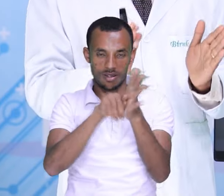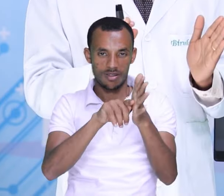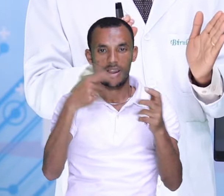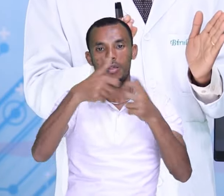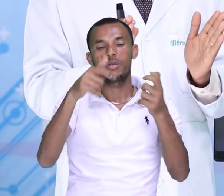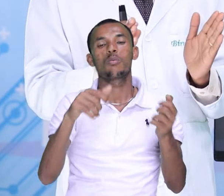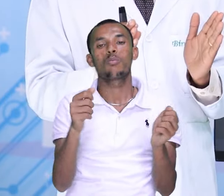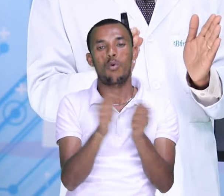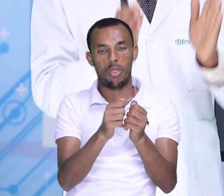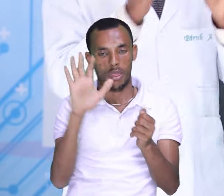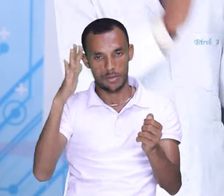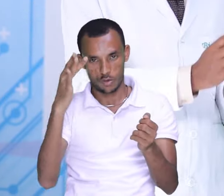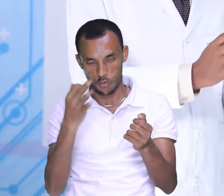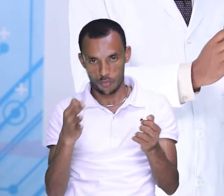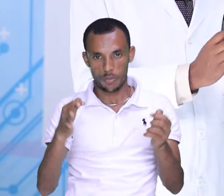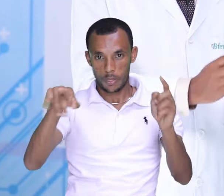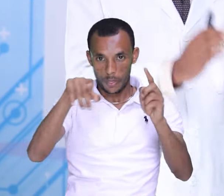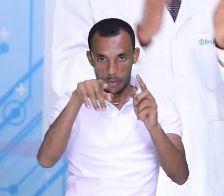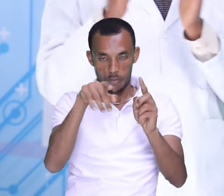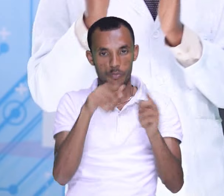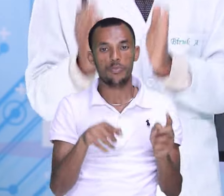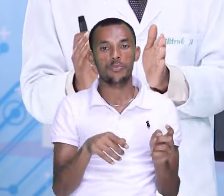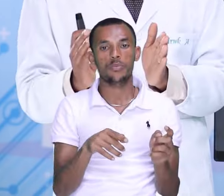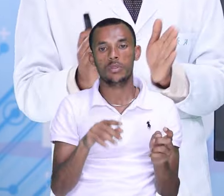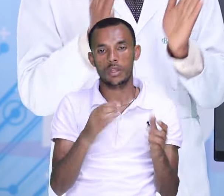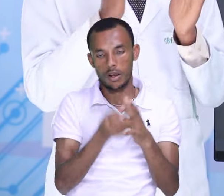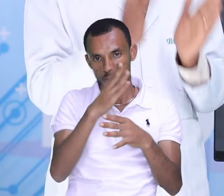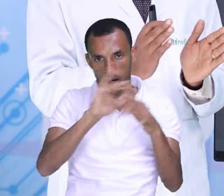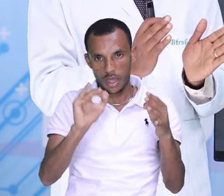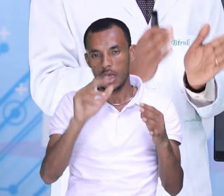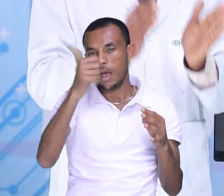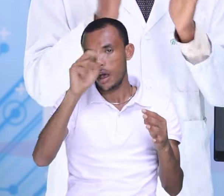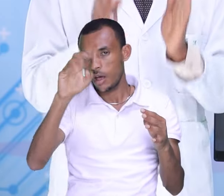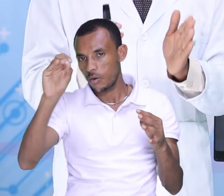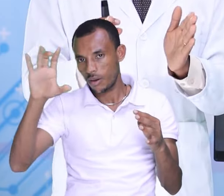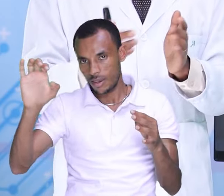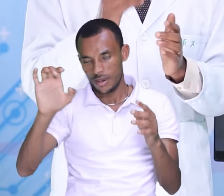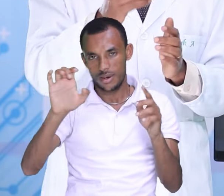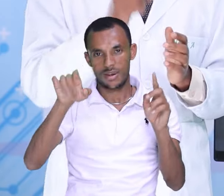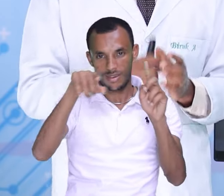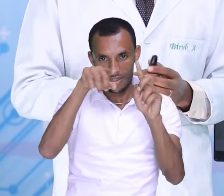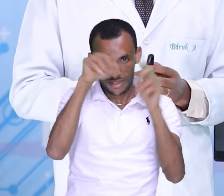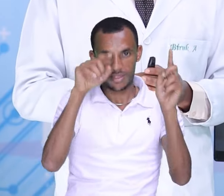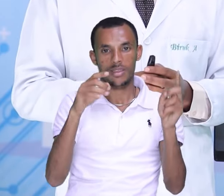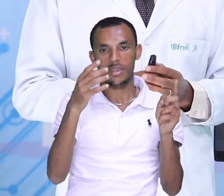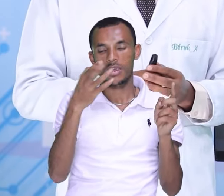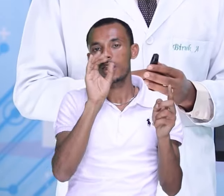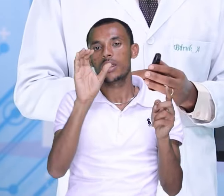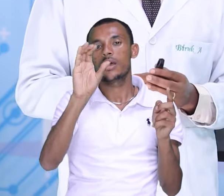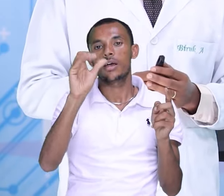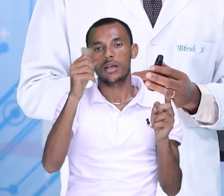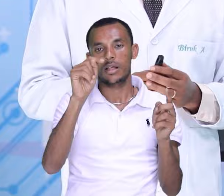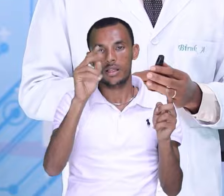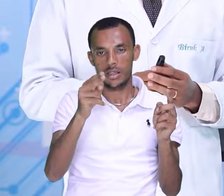In both types of cell, in electrolytic cell as well as in galvanic cell, anode is present, cathode is present. Students, what